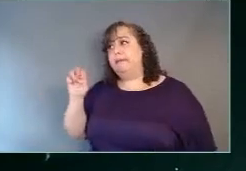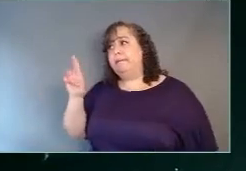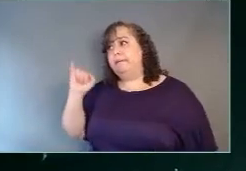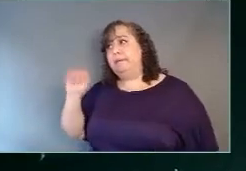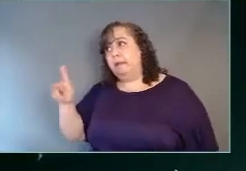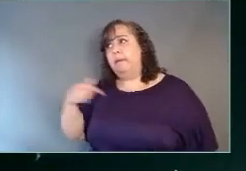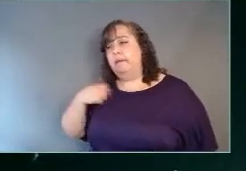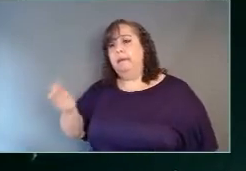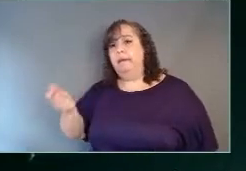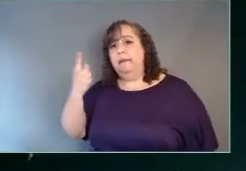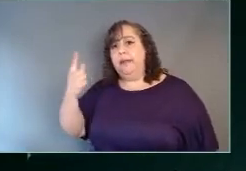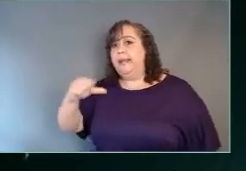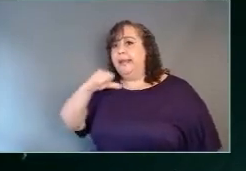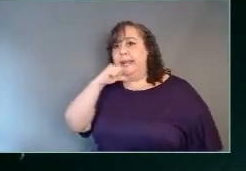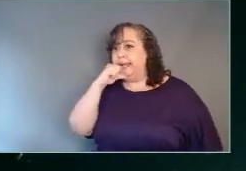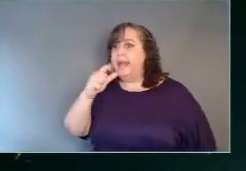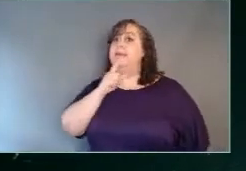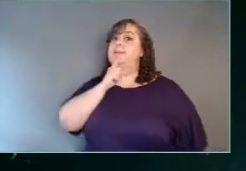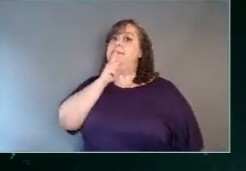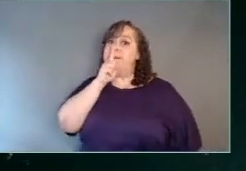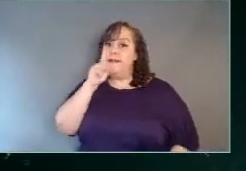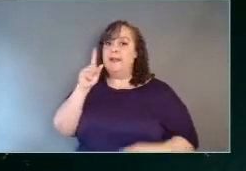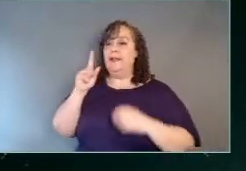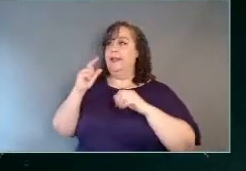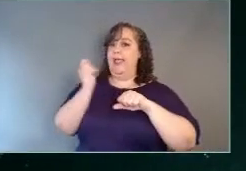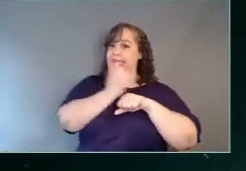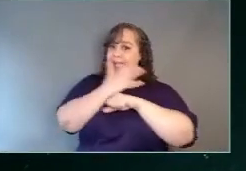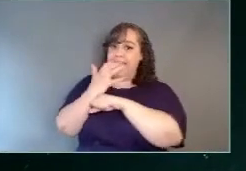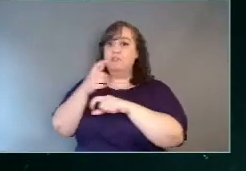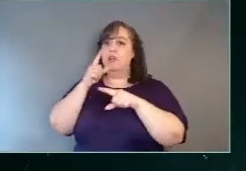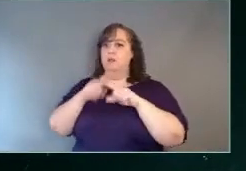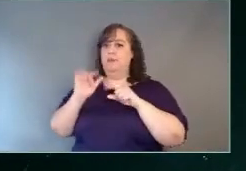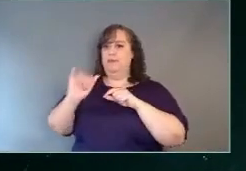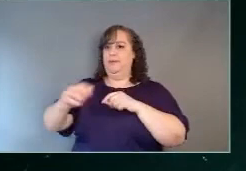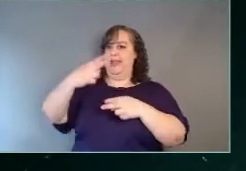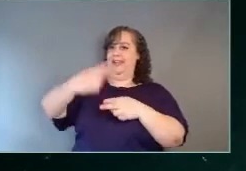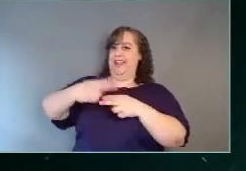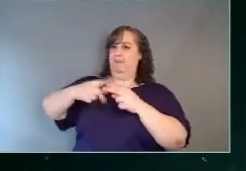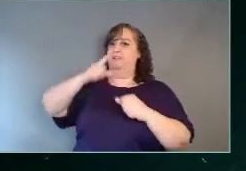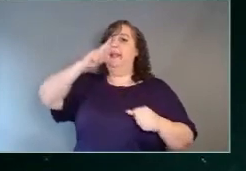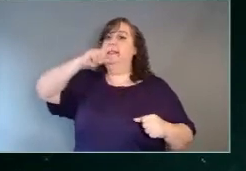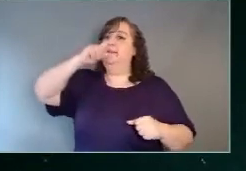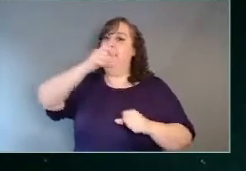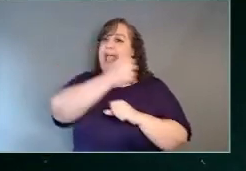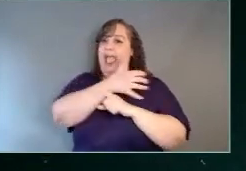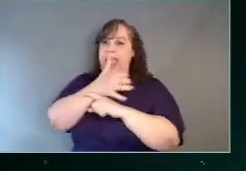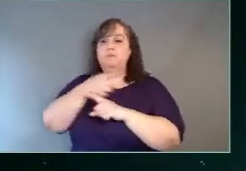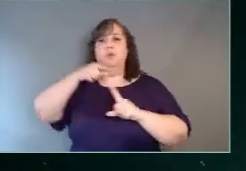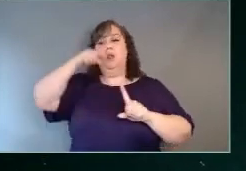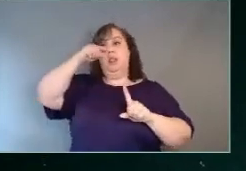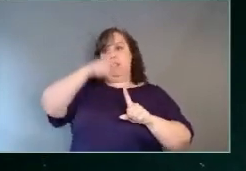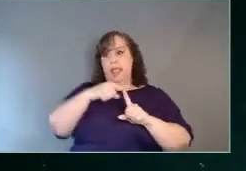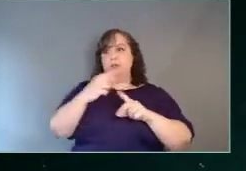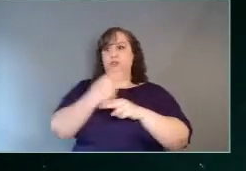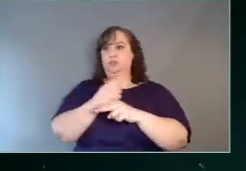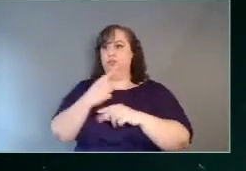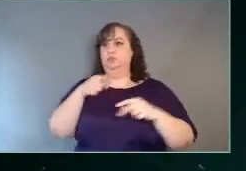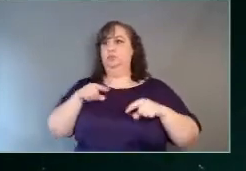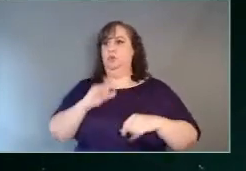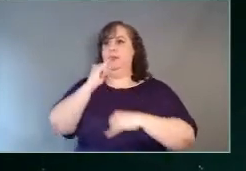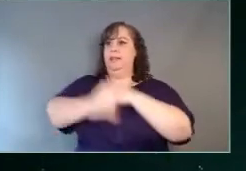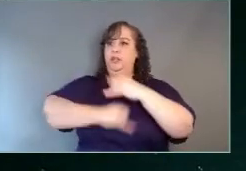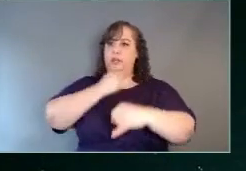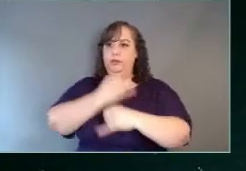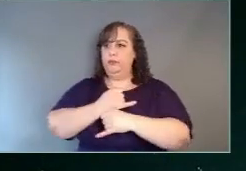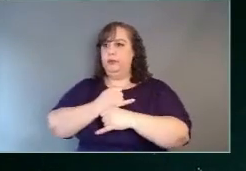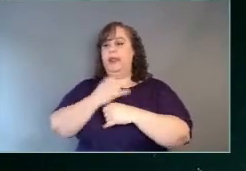the simulated asteroid used at this year's International Planetary Defense Conference? Can you tell us more about that